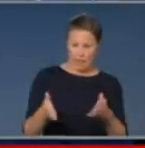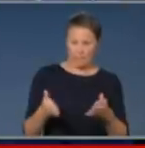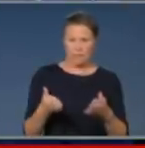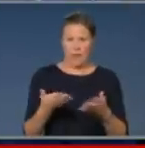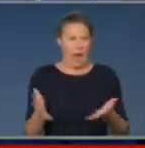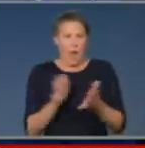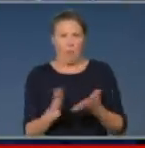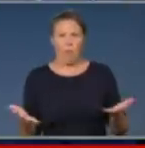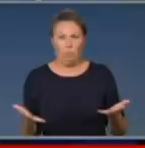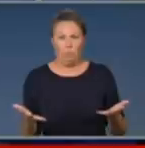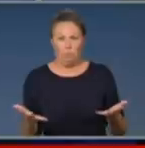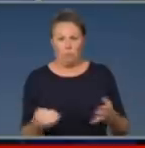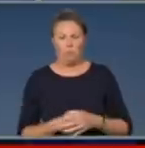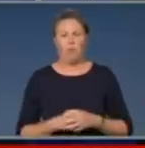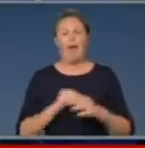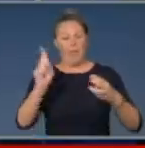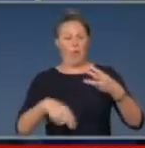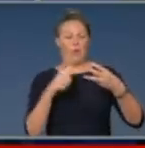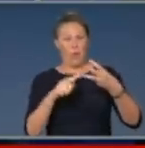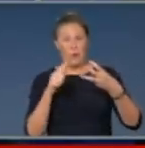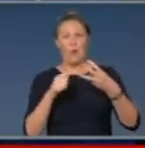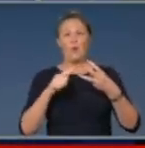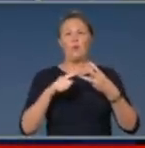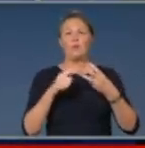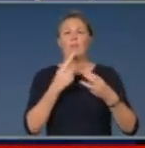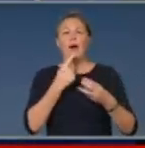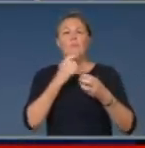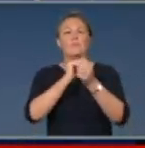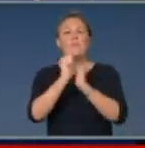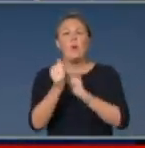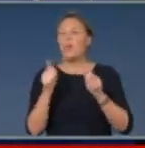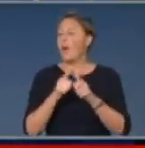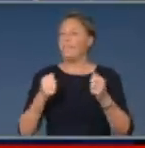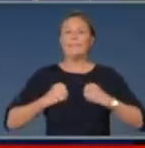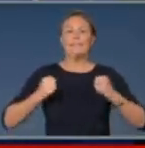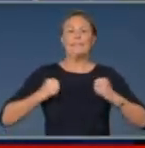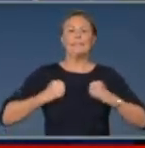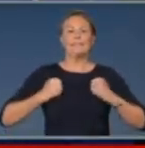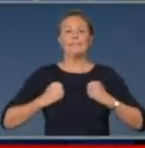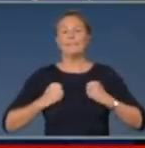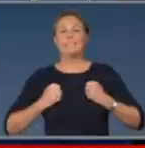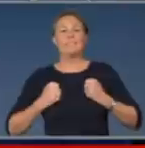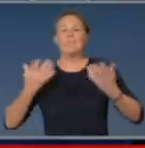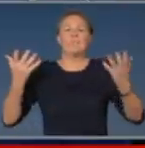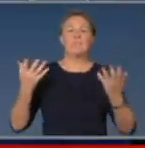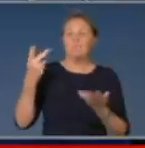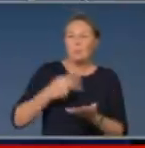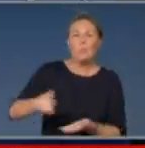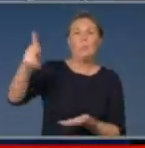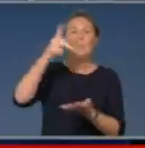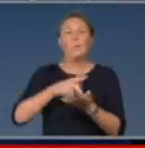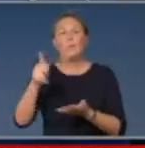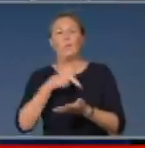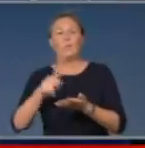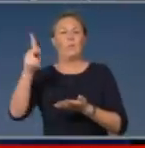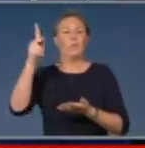the individual passive level of sport and recreation, activities from everything from whether it's in the